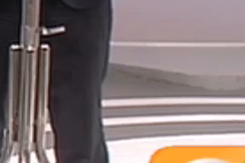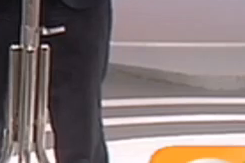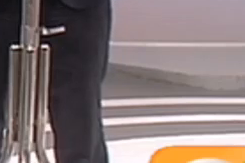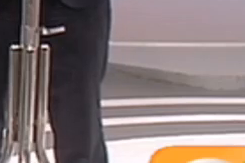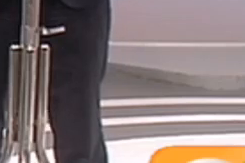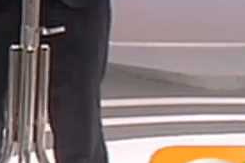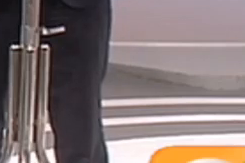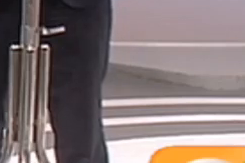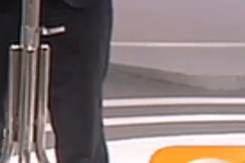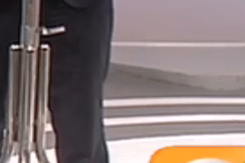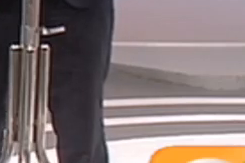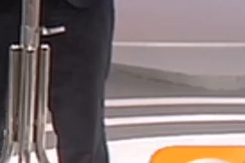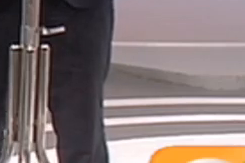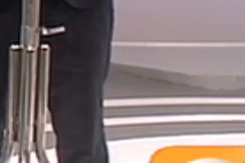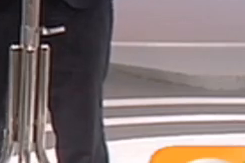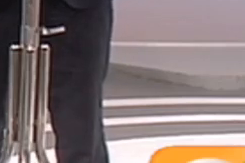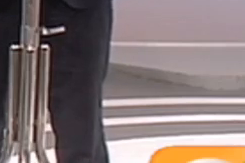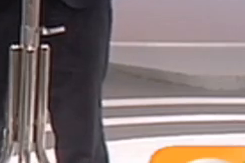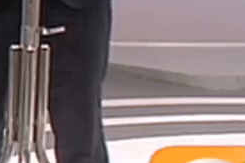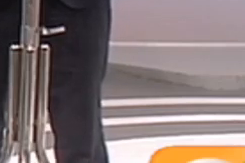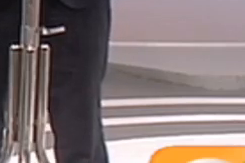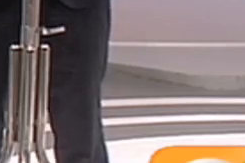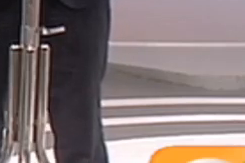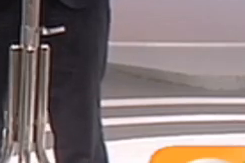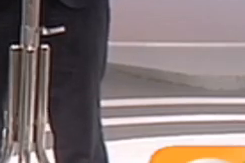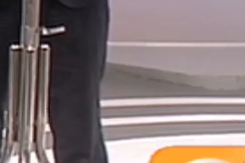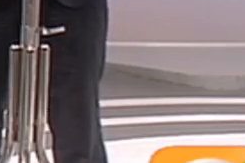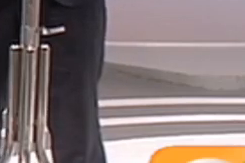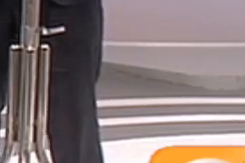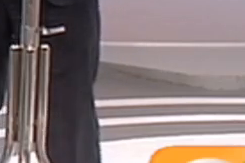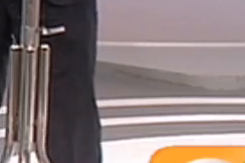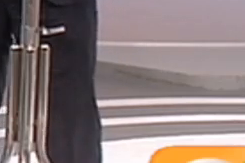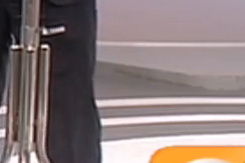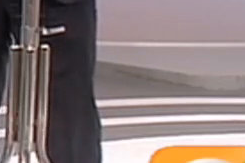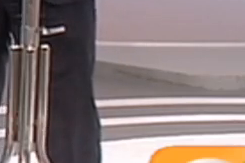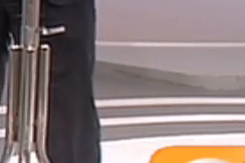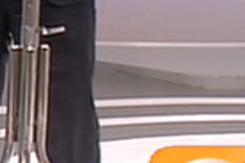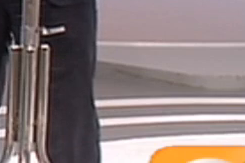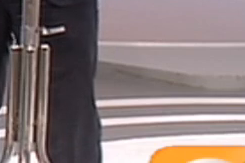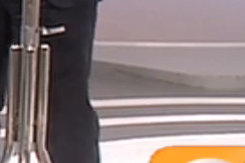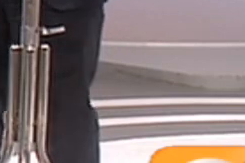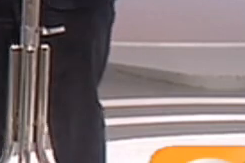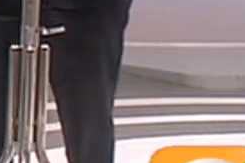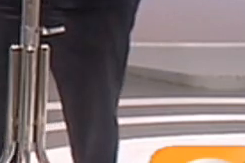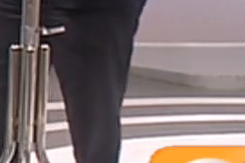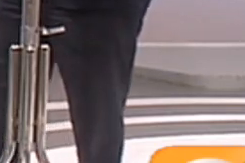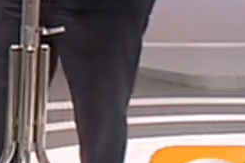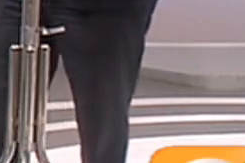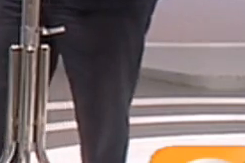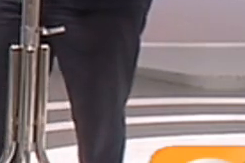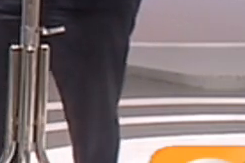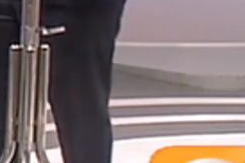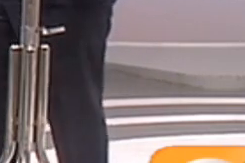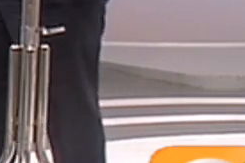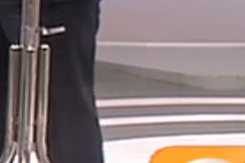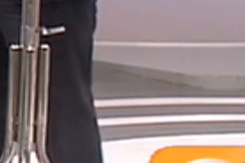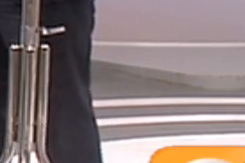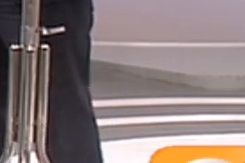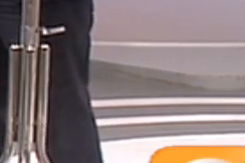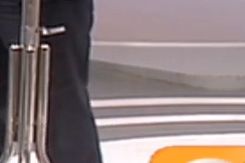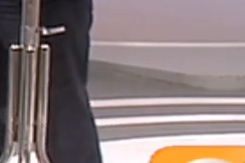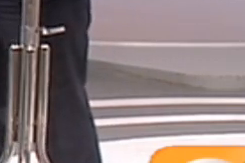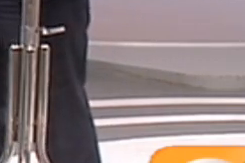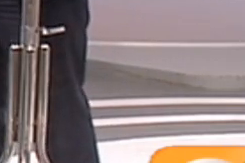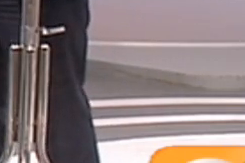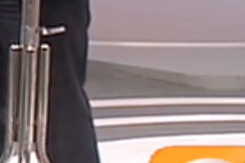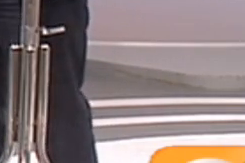Now to a raid in downtown Nairobi, in which several clinics were shut down earlier today. You might be asking why. It's because of something